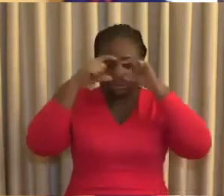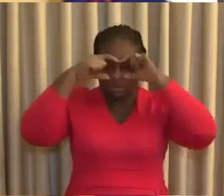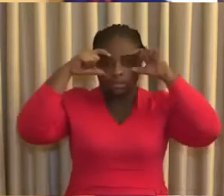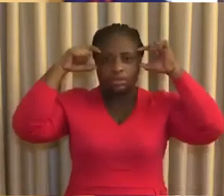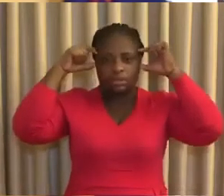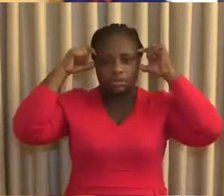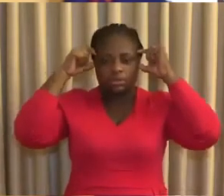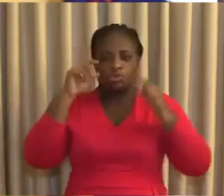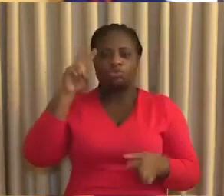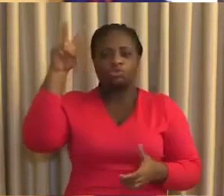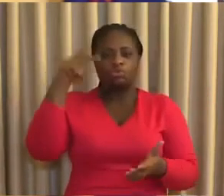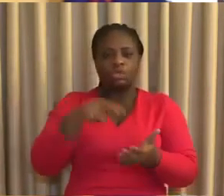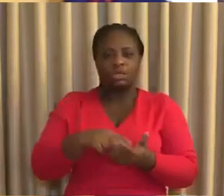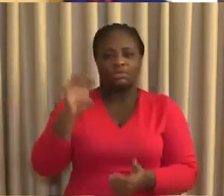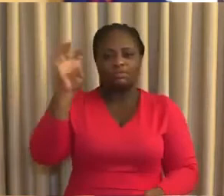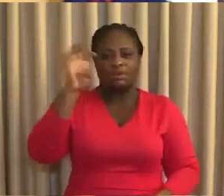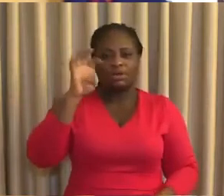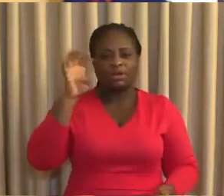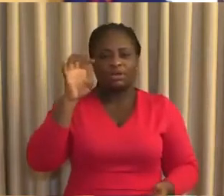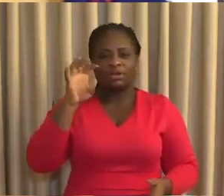2,400 non-contact thermometers,